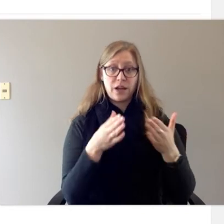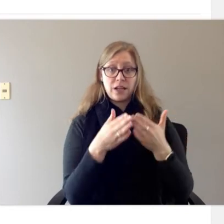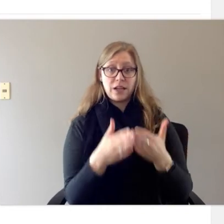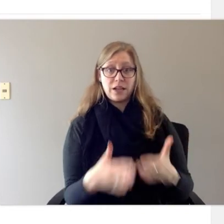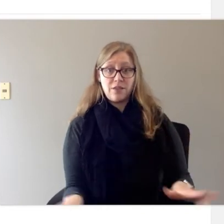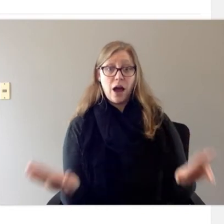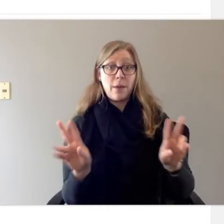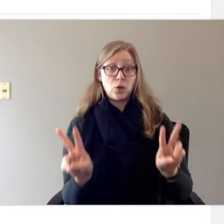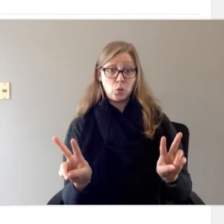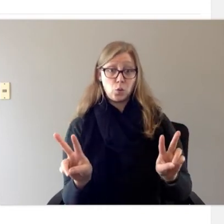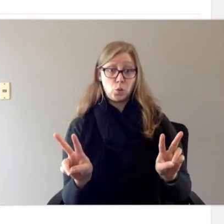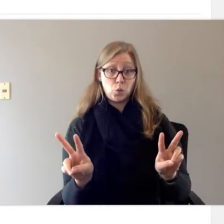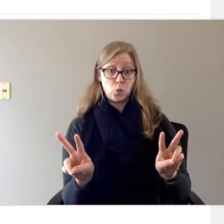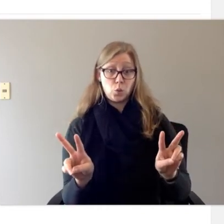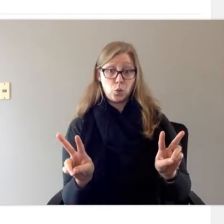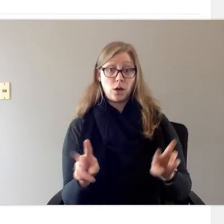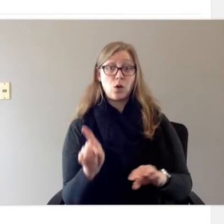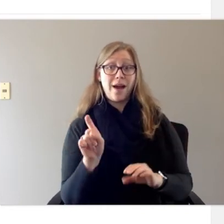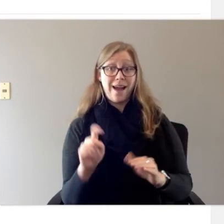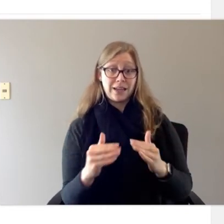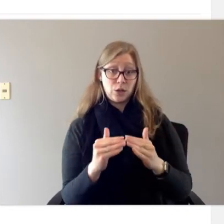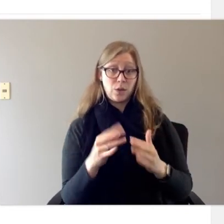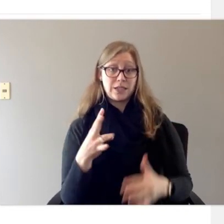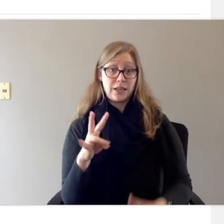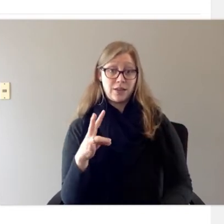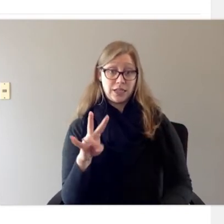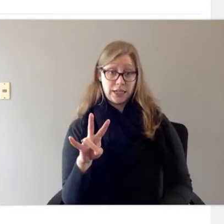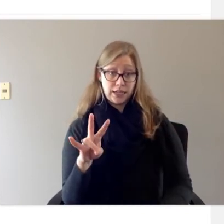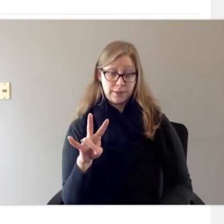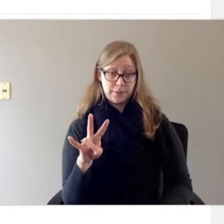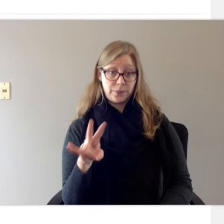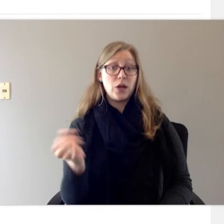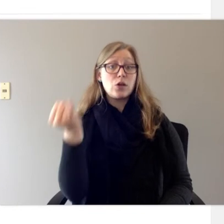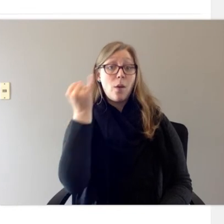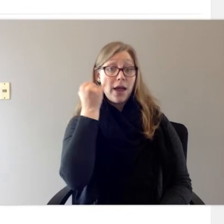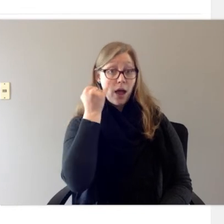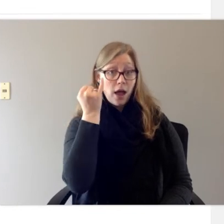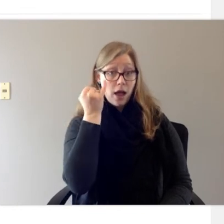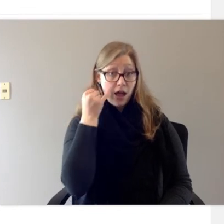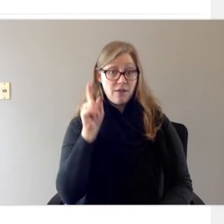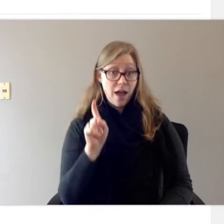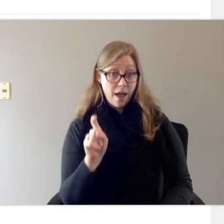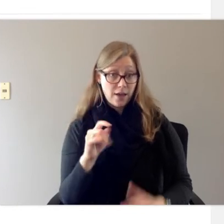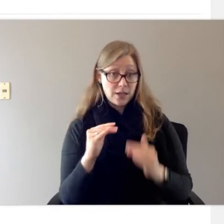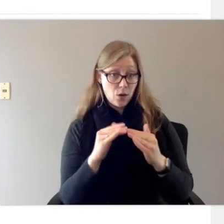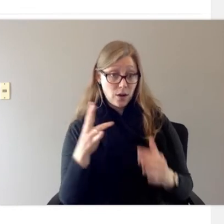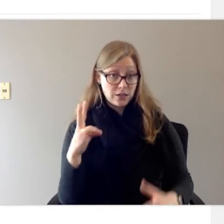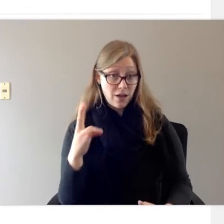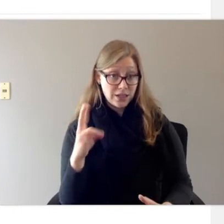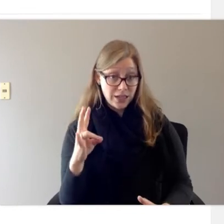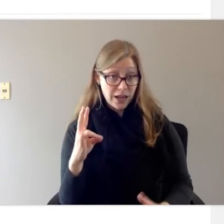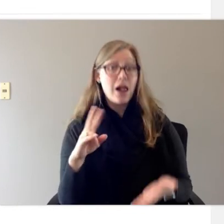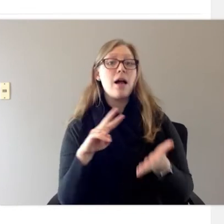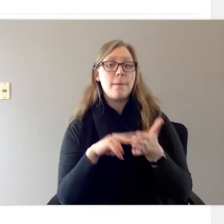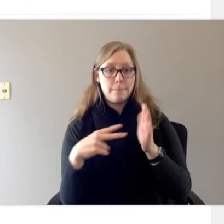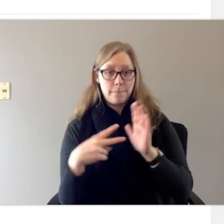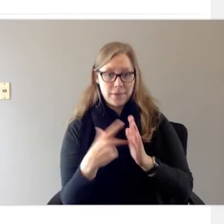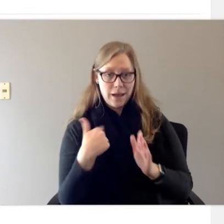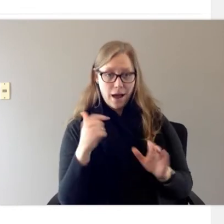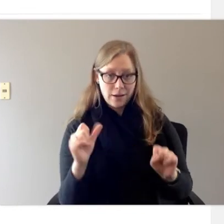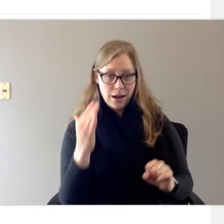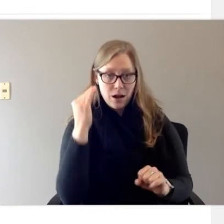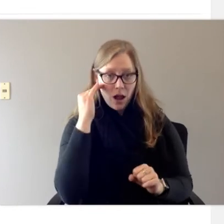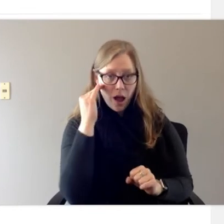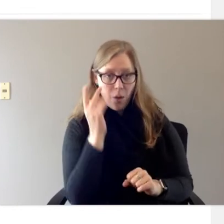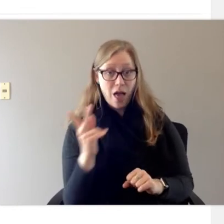by 2, and so x is going to be 17. So if we had x equal to 17, then I would know that